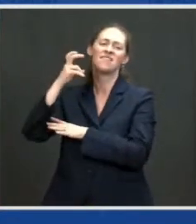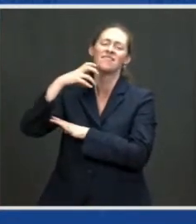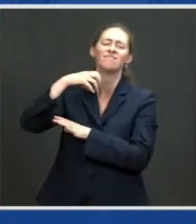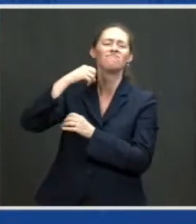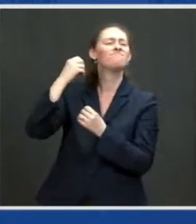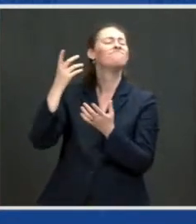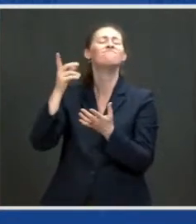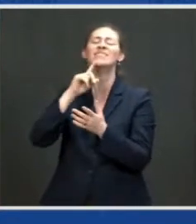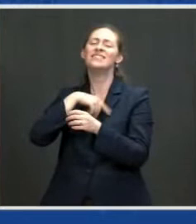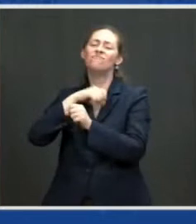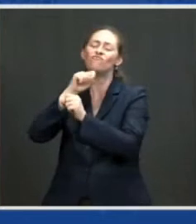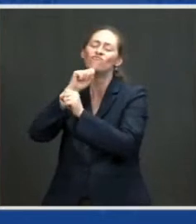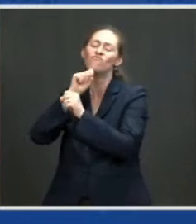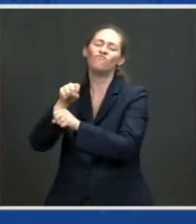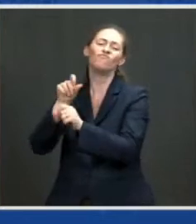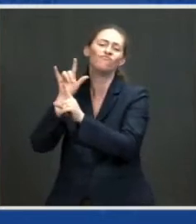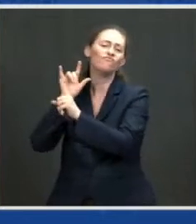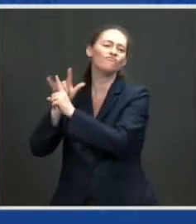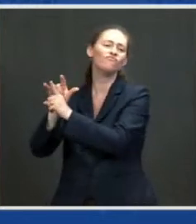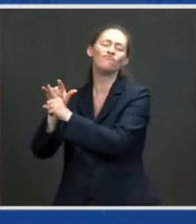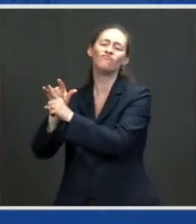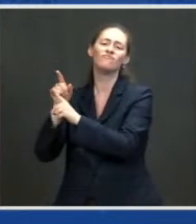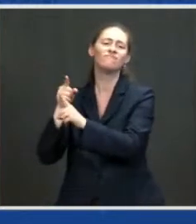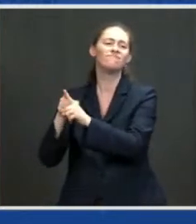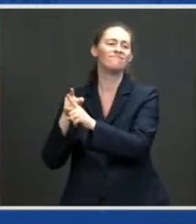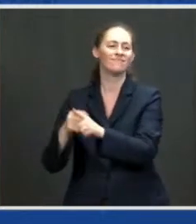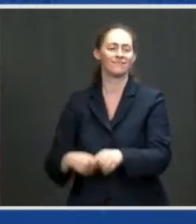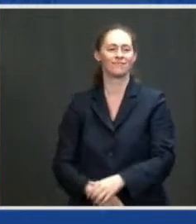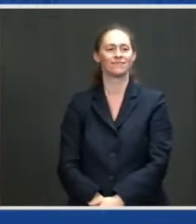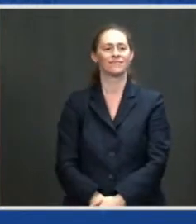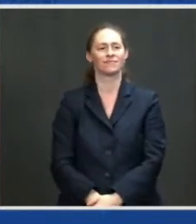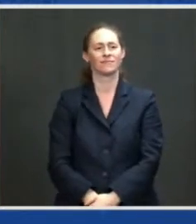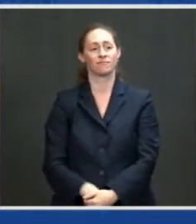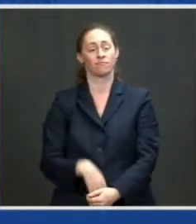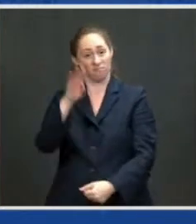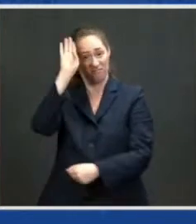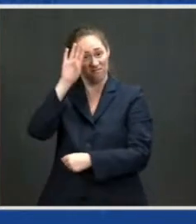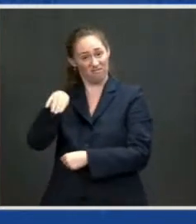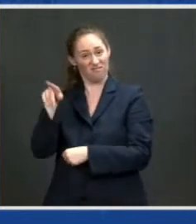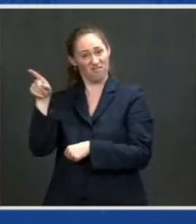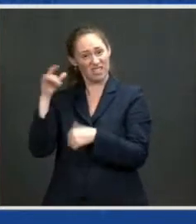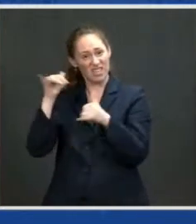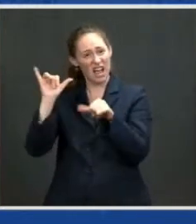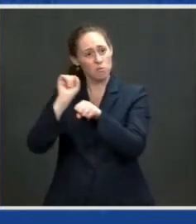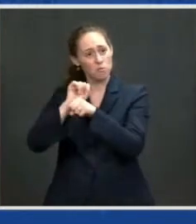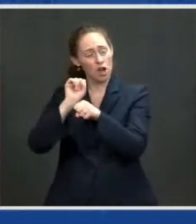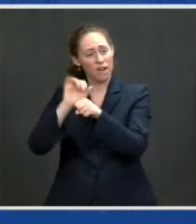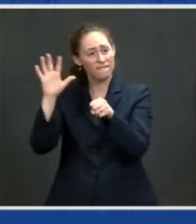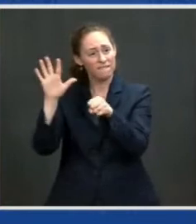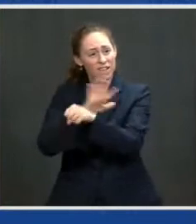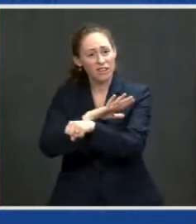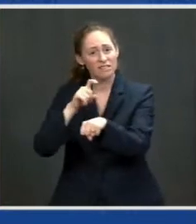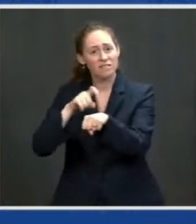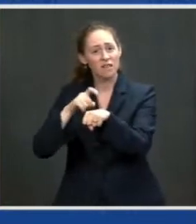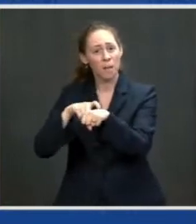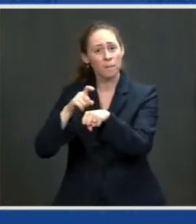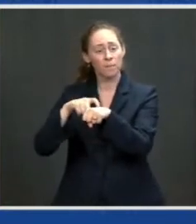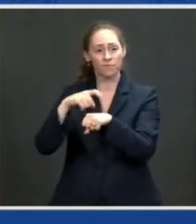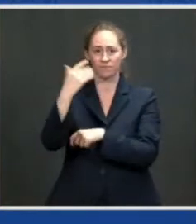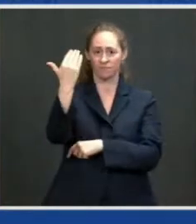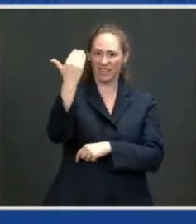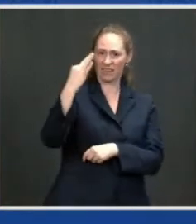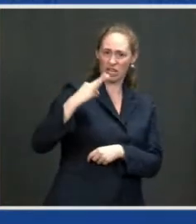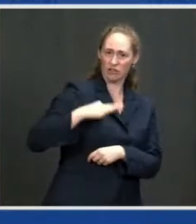She's the only first lady ever to work full-time. Full-time. She teaches 15 credits at the community college.